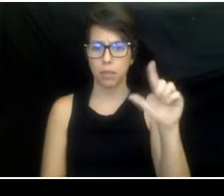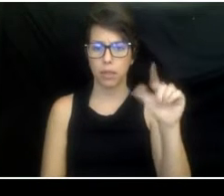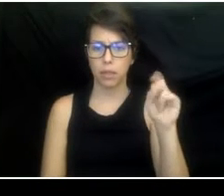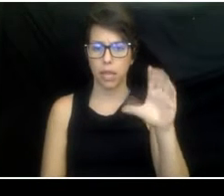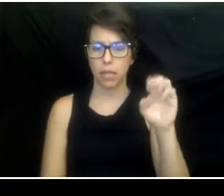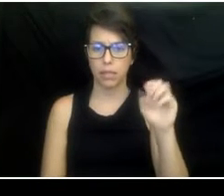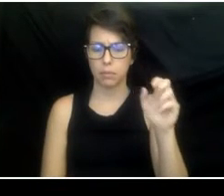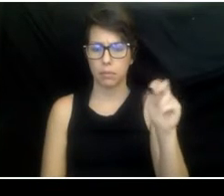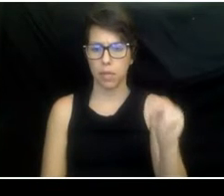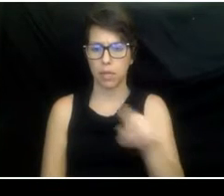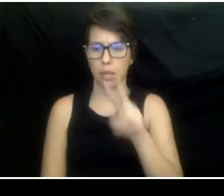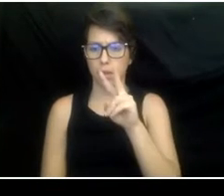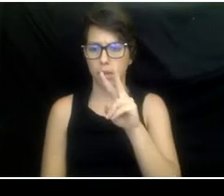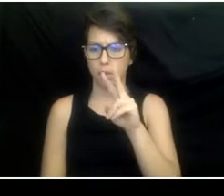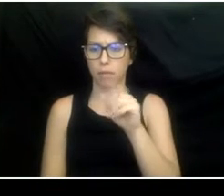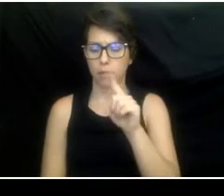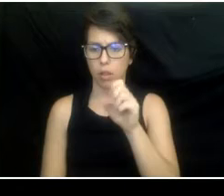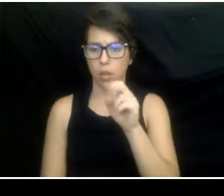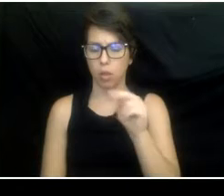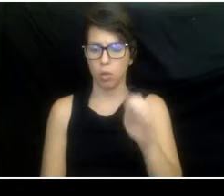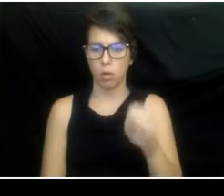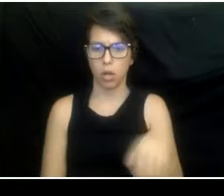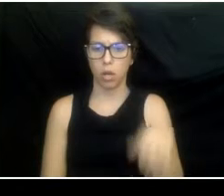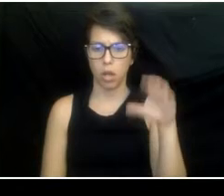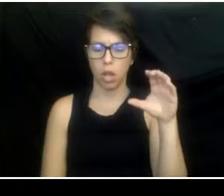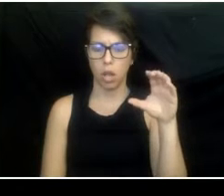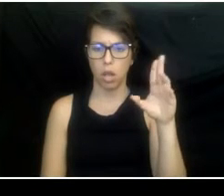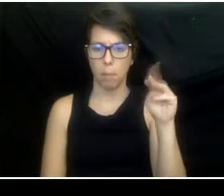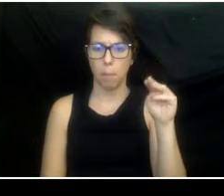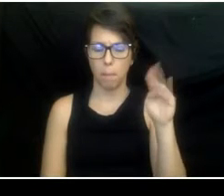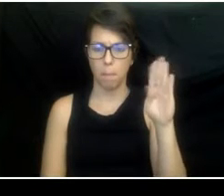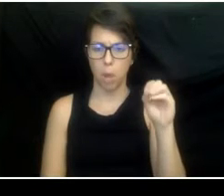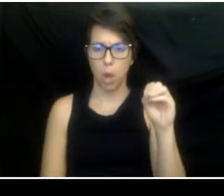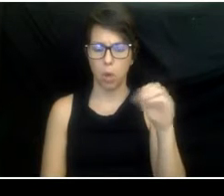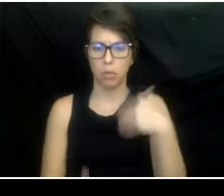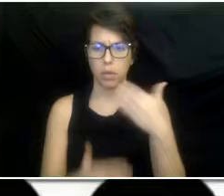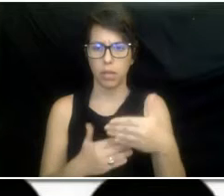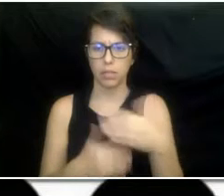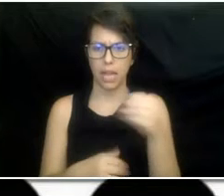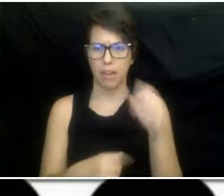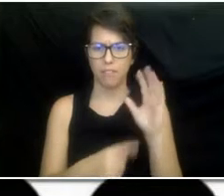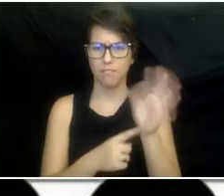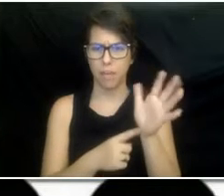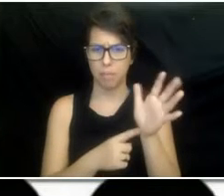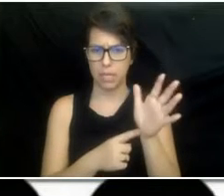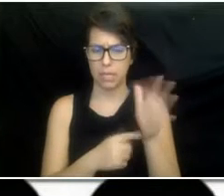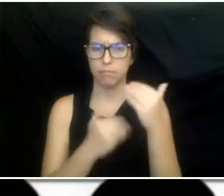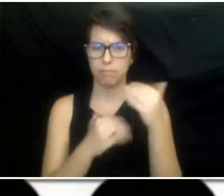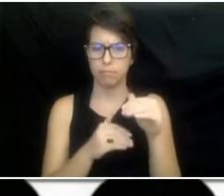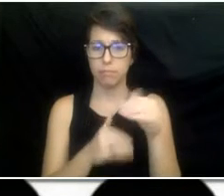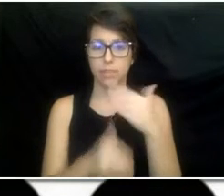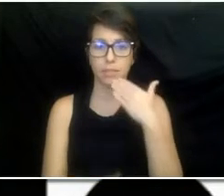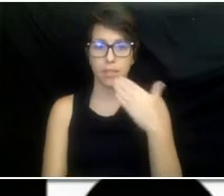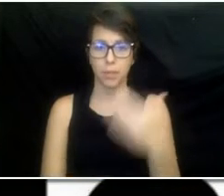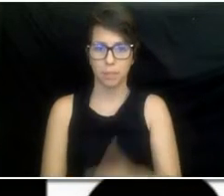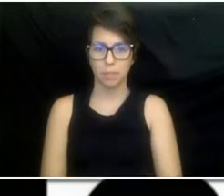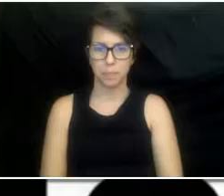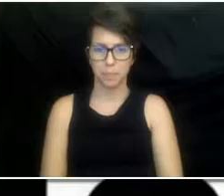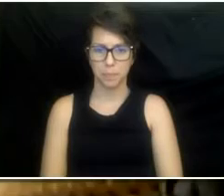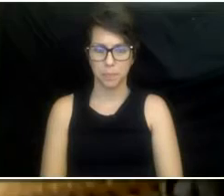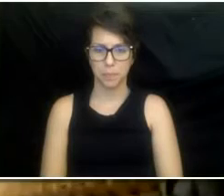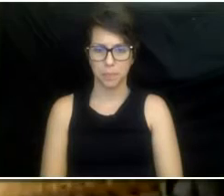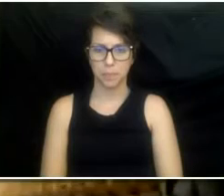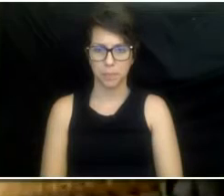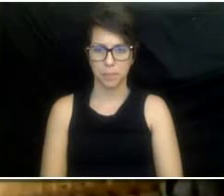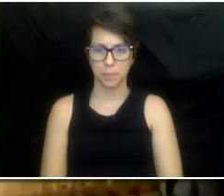the person who's currently speaking is speaking go ahead uh council member lansman start now thank you very much